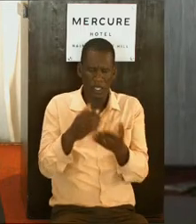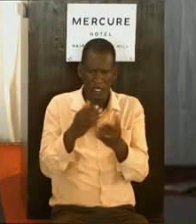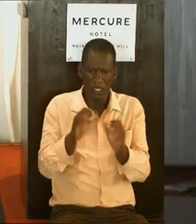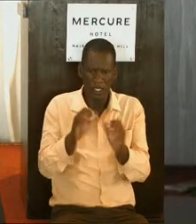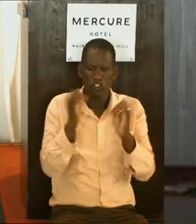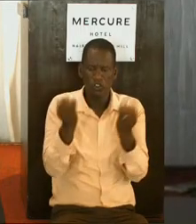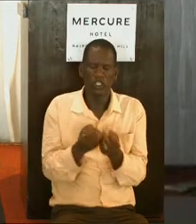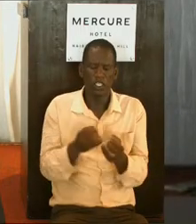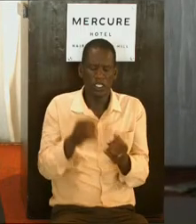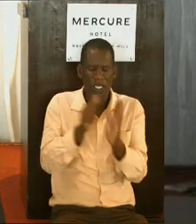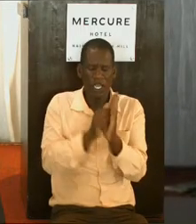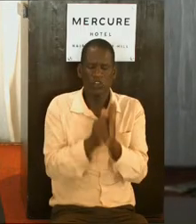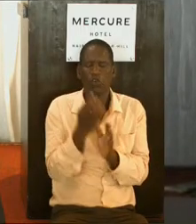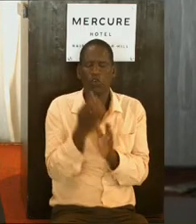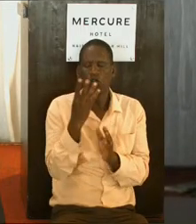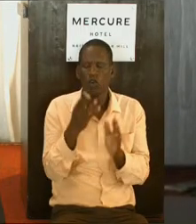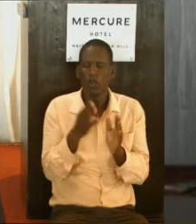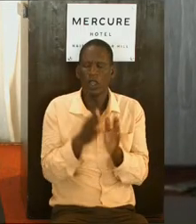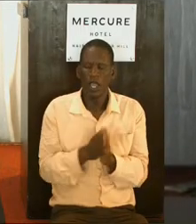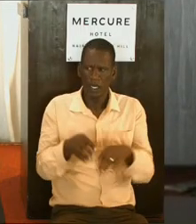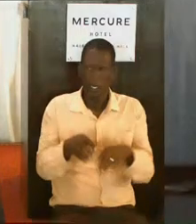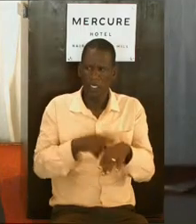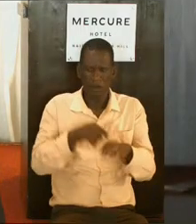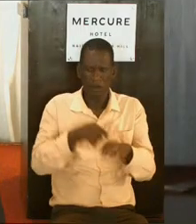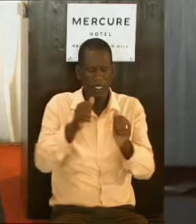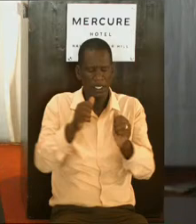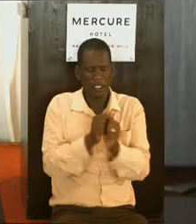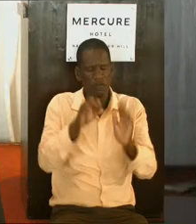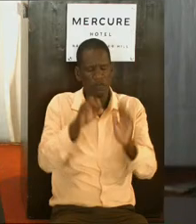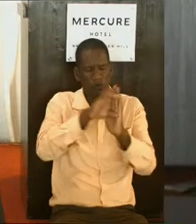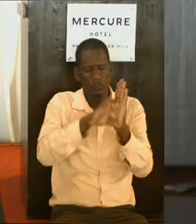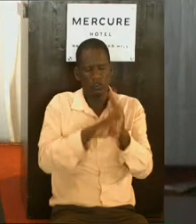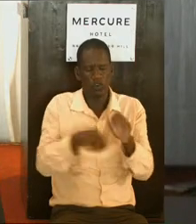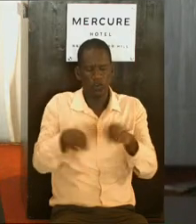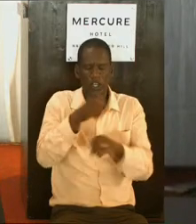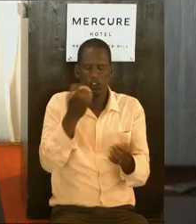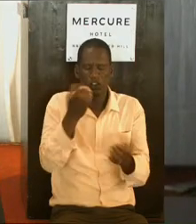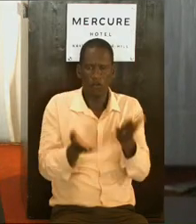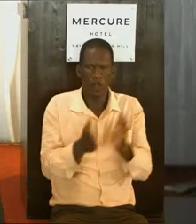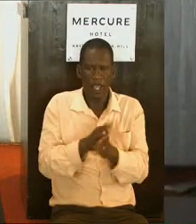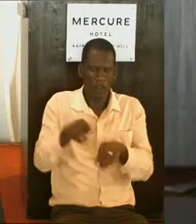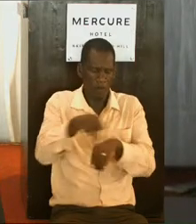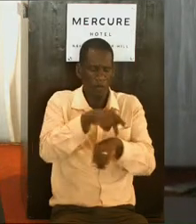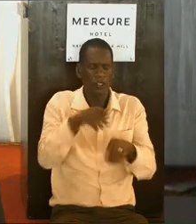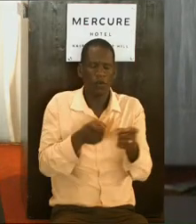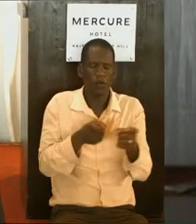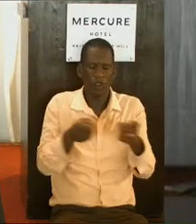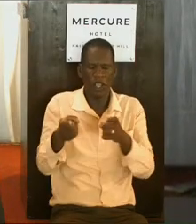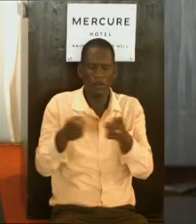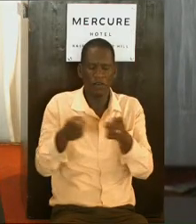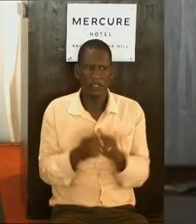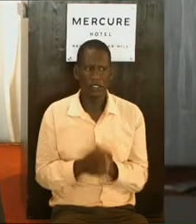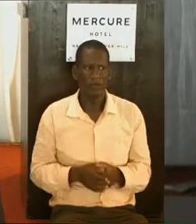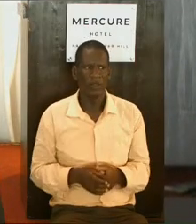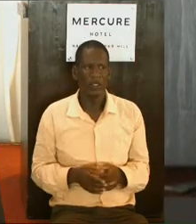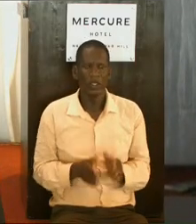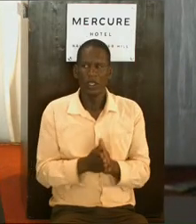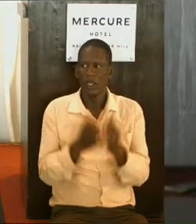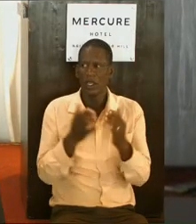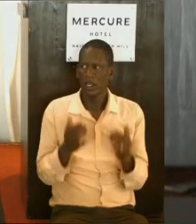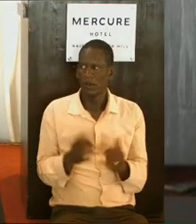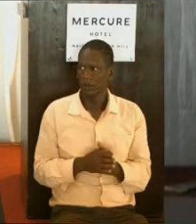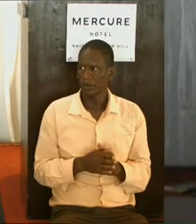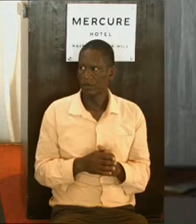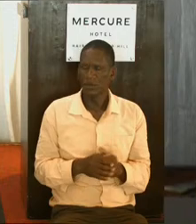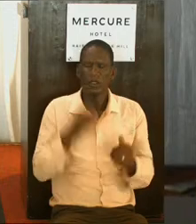grounded in articles 4 and of course 10 of the Constitution or national values and principles of governance and